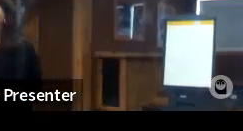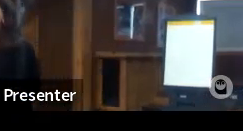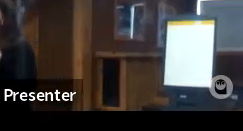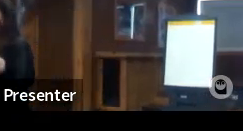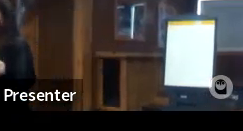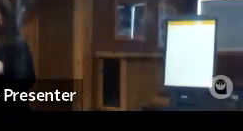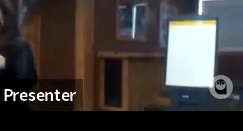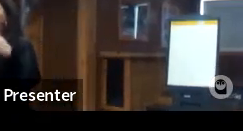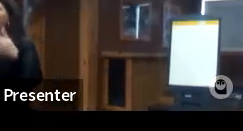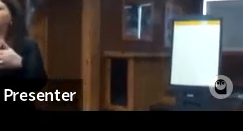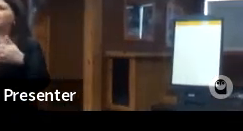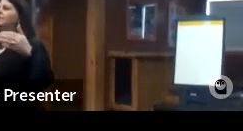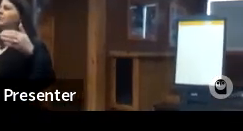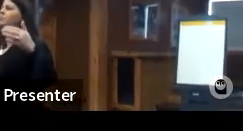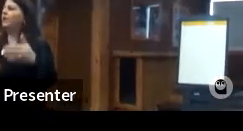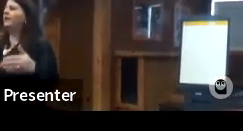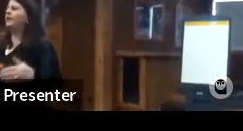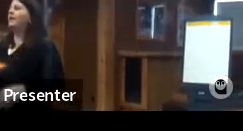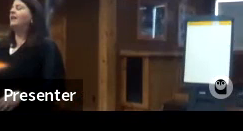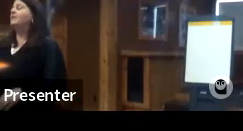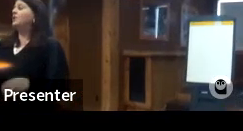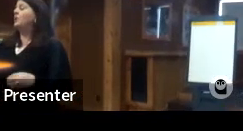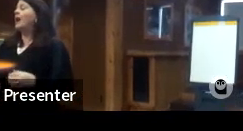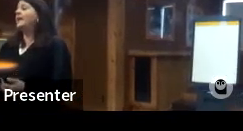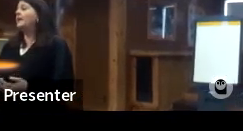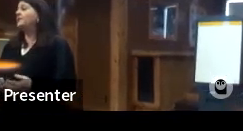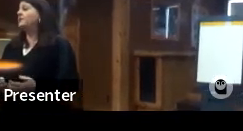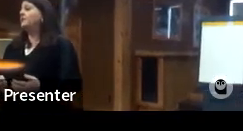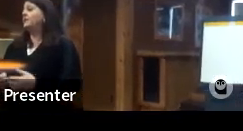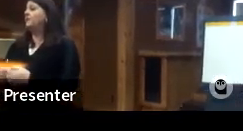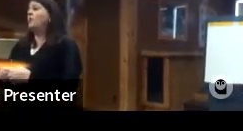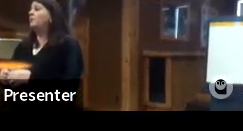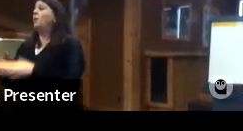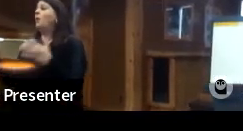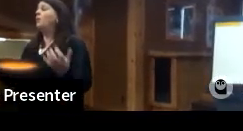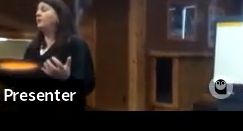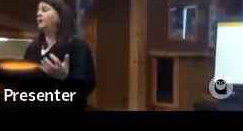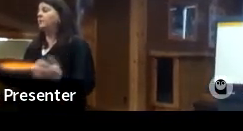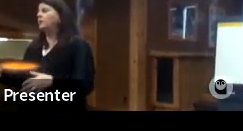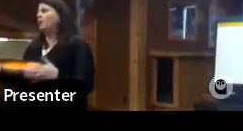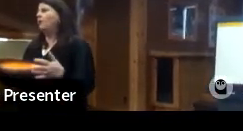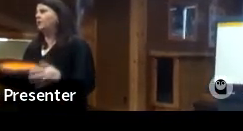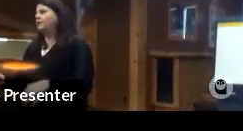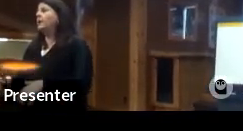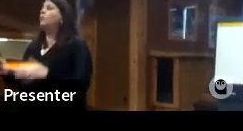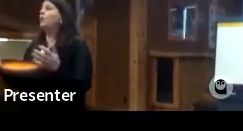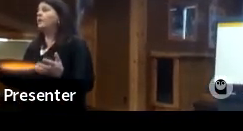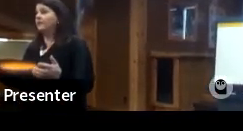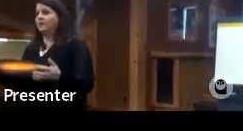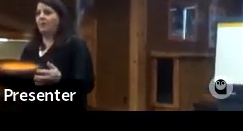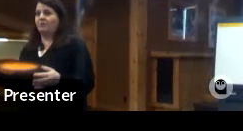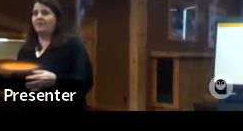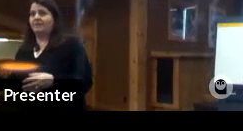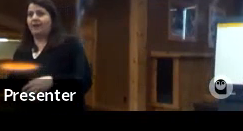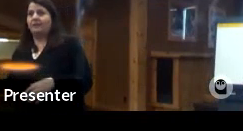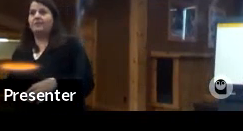it hasn't been testified to or if evidence hasn't been provided. So I can't just, even though I know all things, well, not all things, but I know a lot